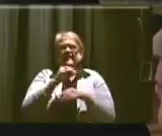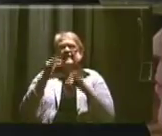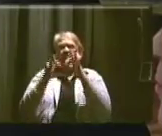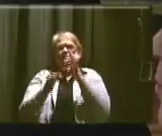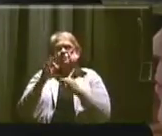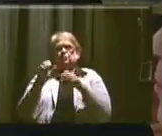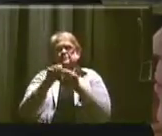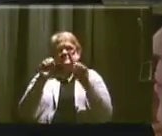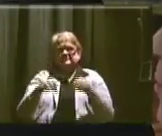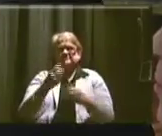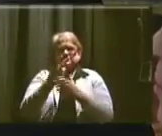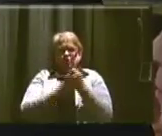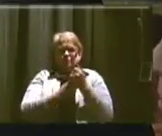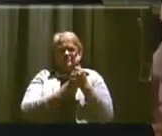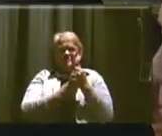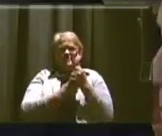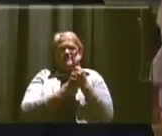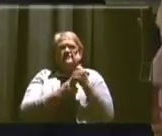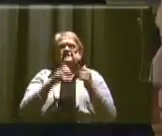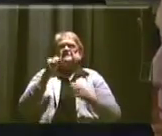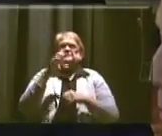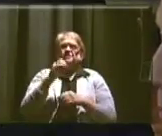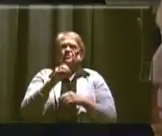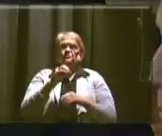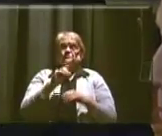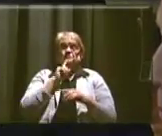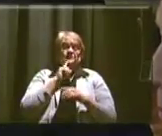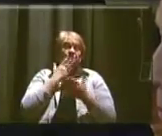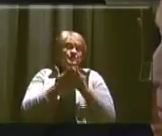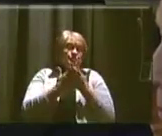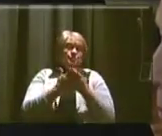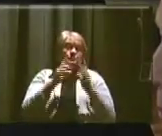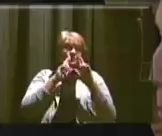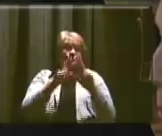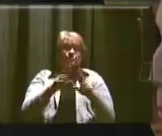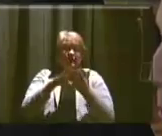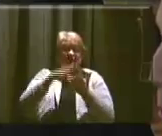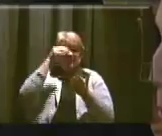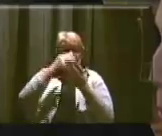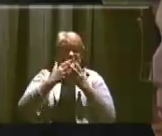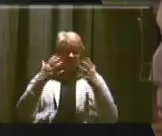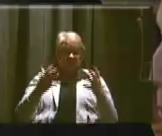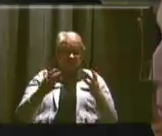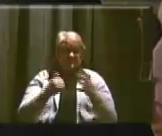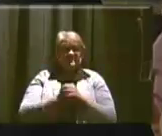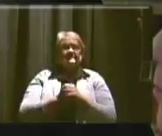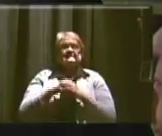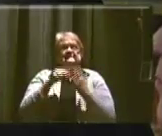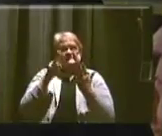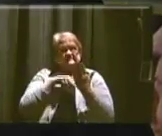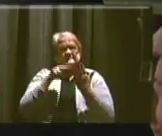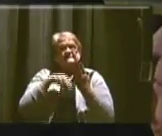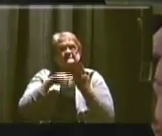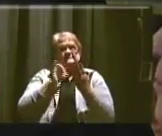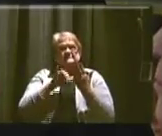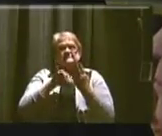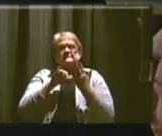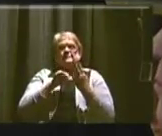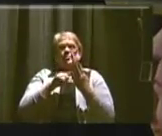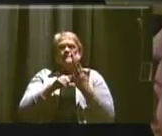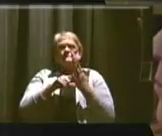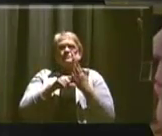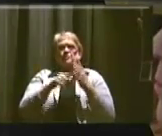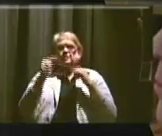court system. So I guess it was an excellent report. I learned a lot. I'm going to be bringing that back with some